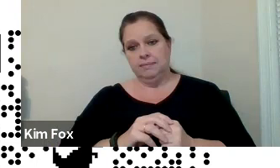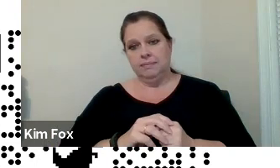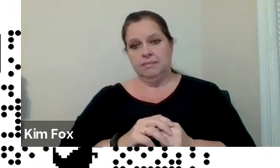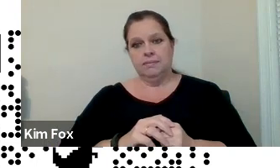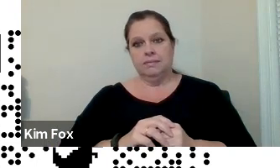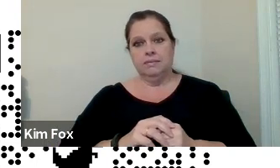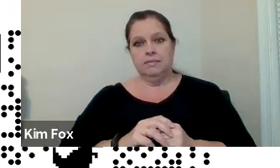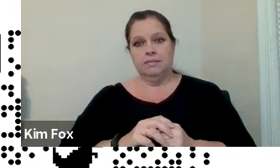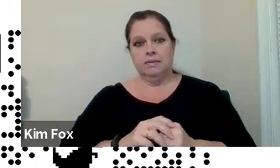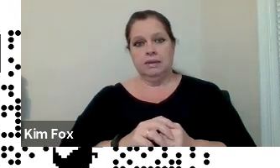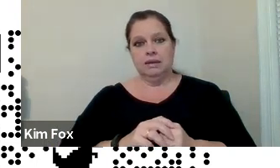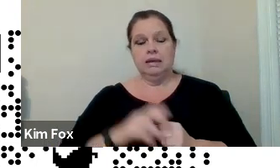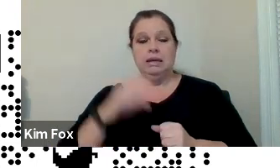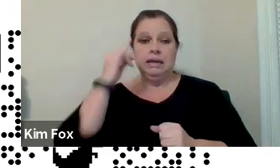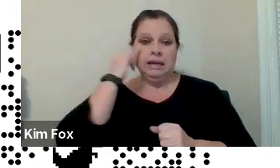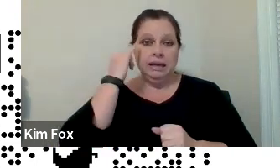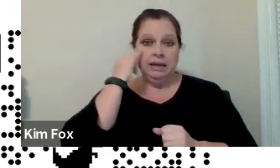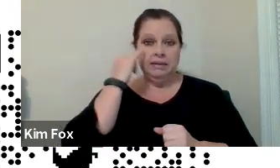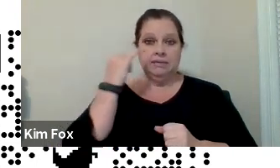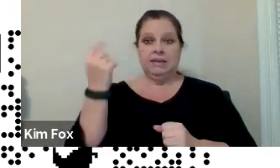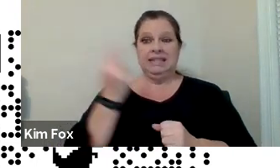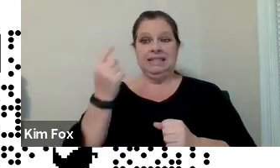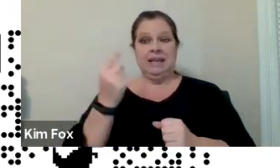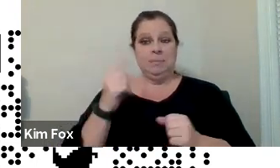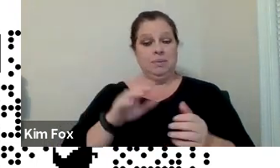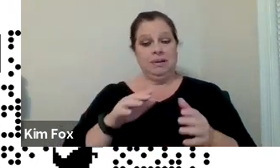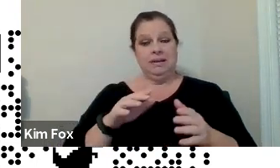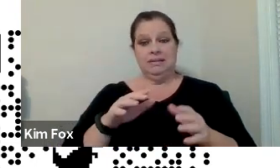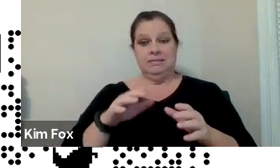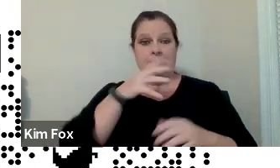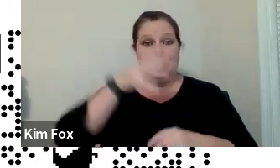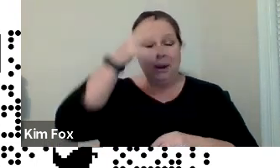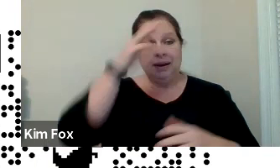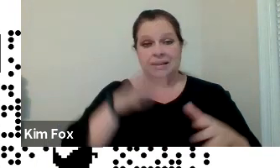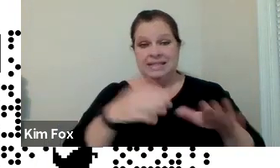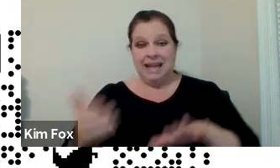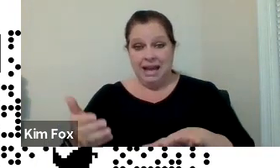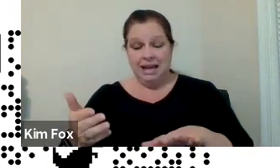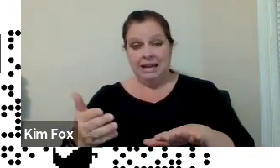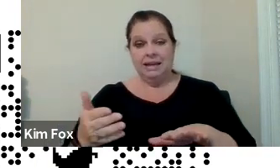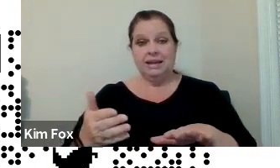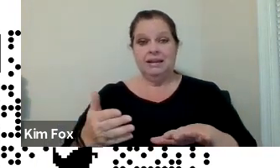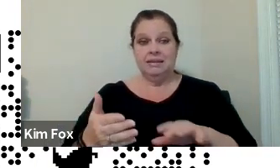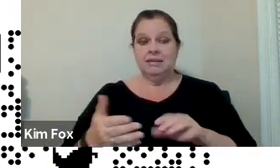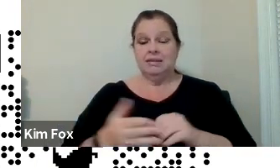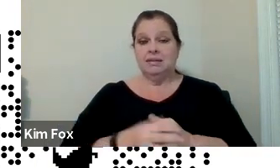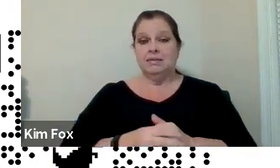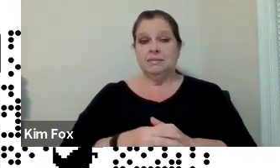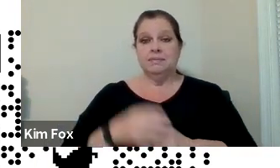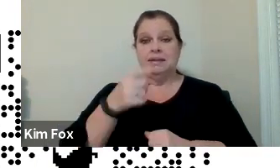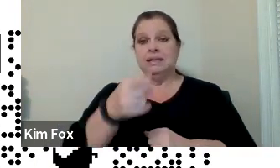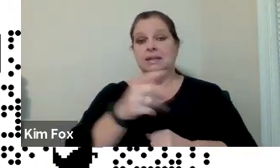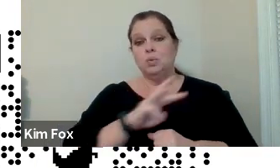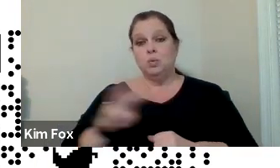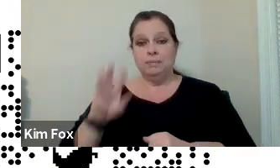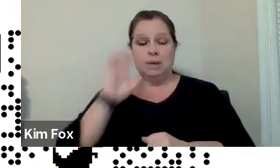if you've lost, unfortunately, you've lost your service member, your guardian or parent, and this is a website that